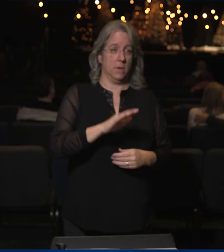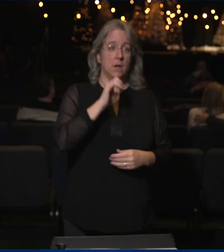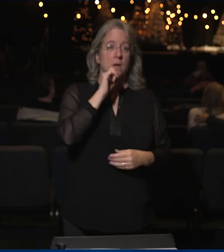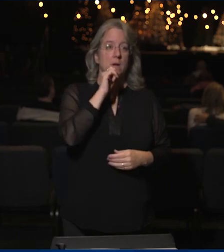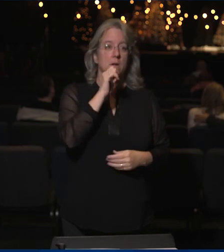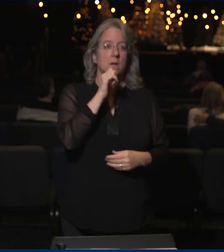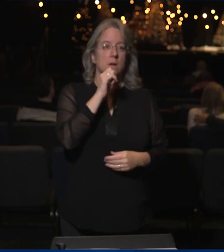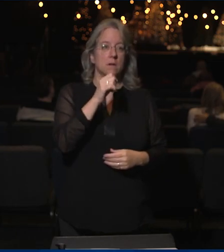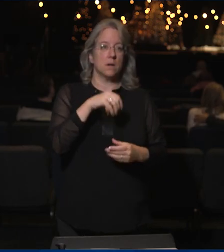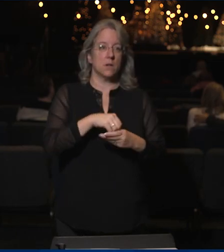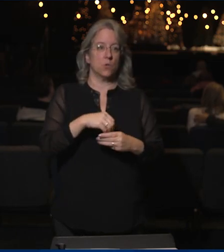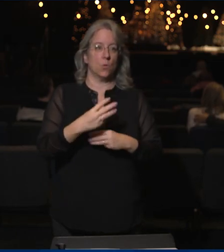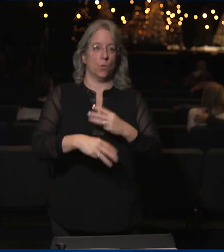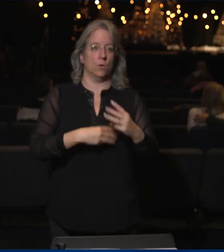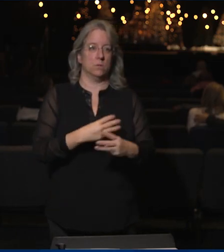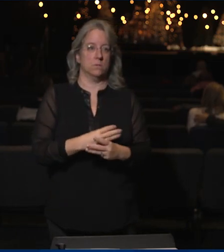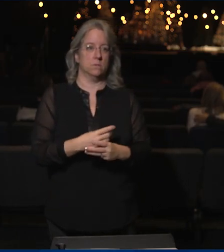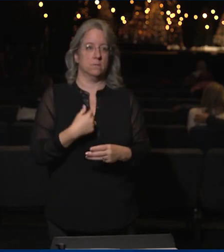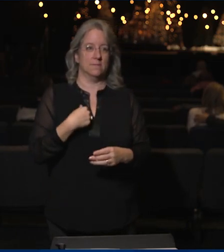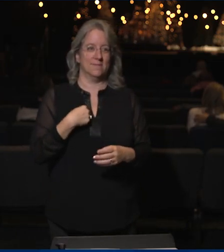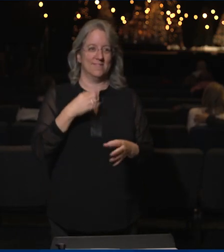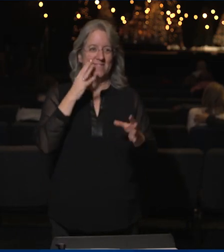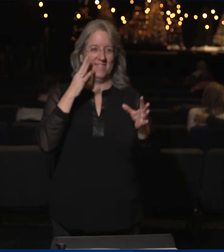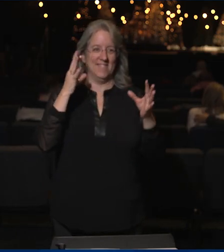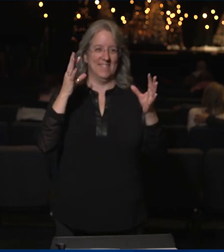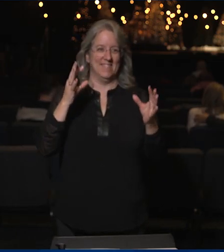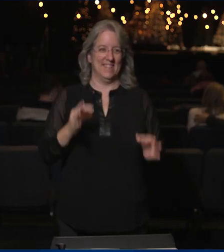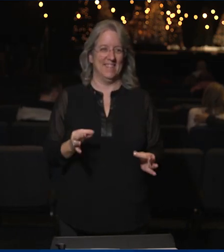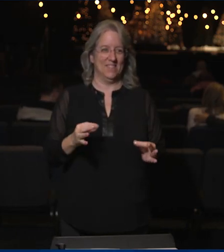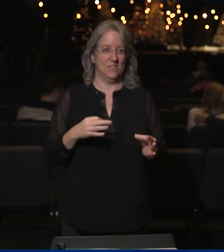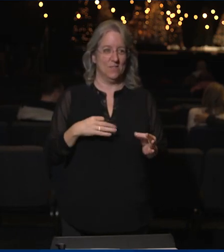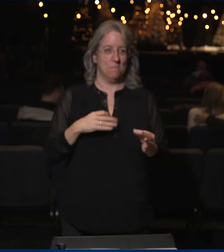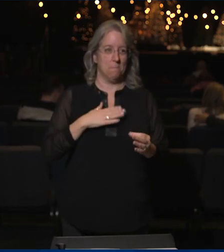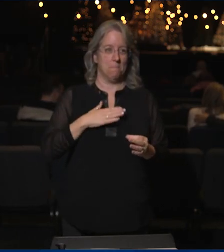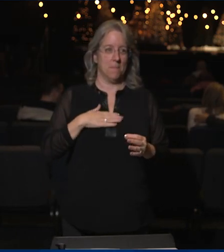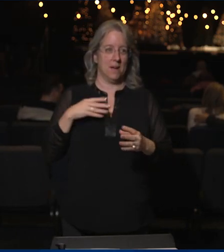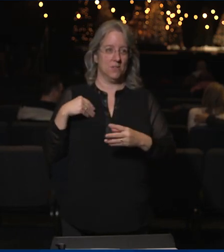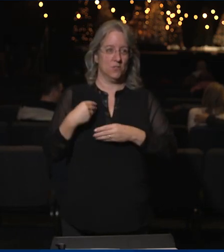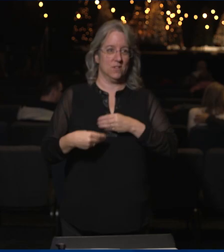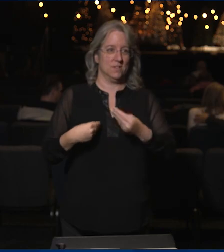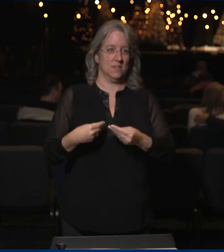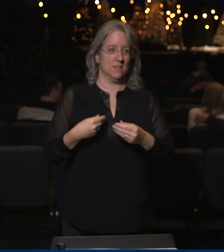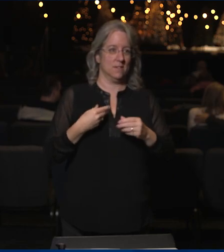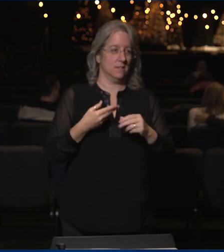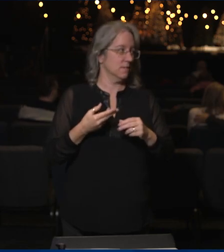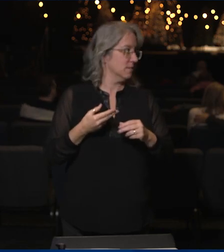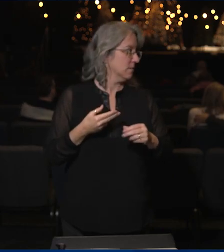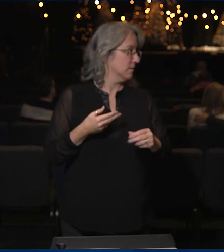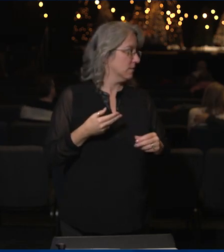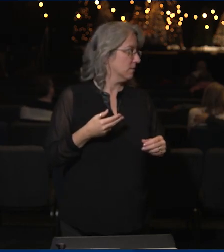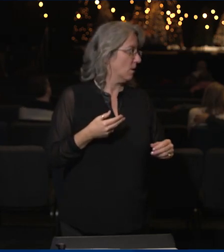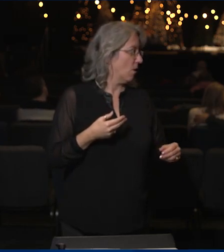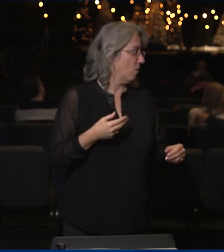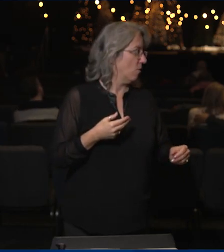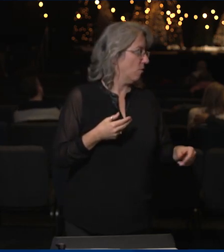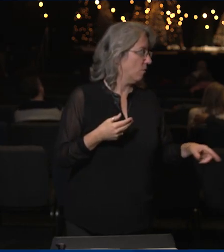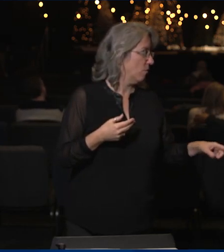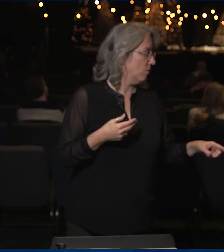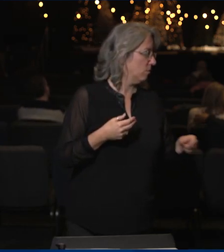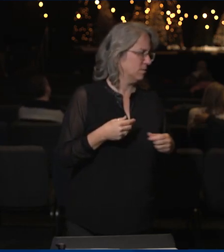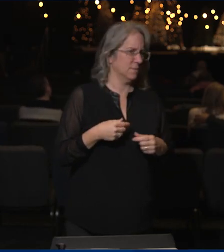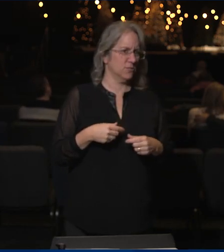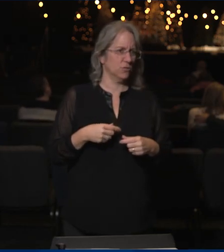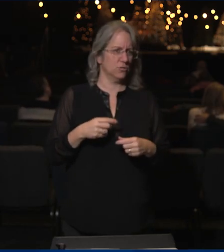the world. I am determined to increase in generosity until it can be said that there is no needy